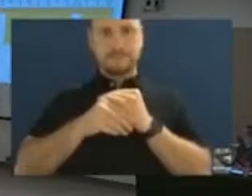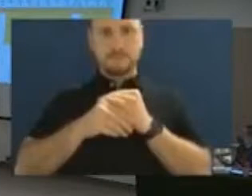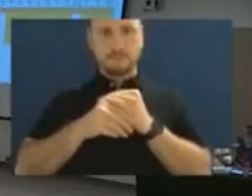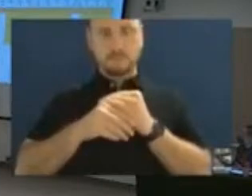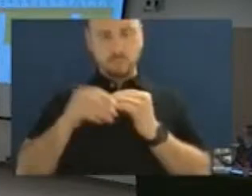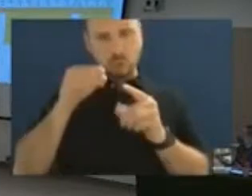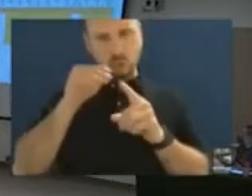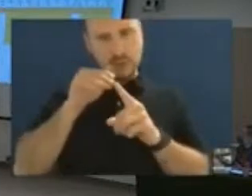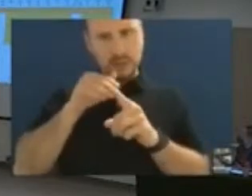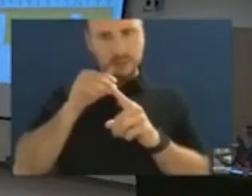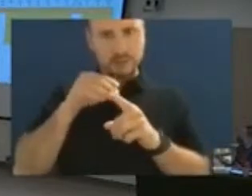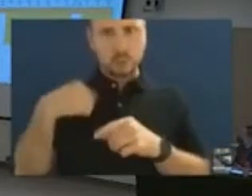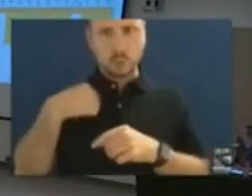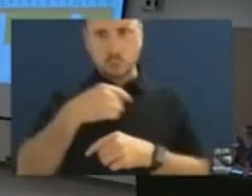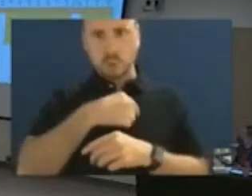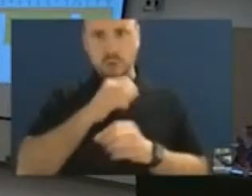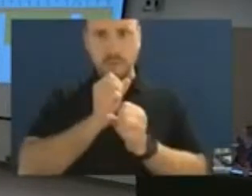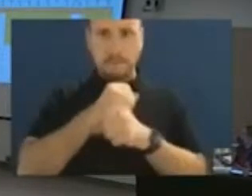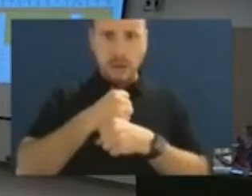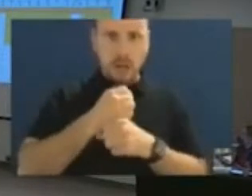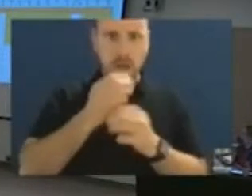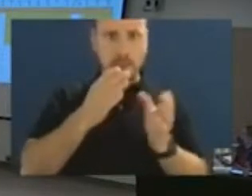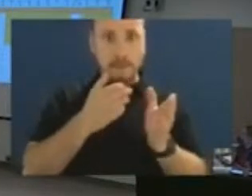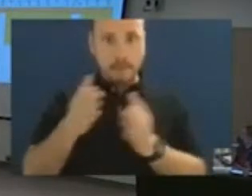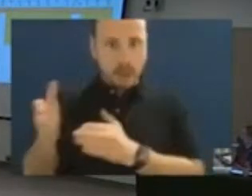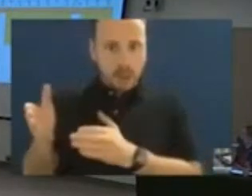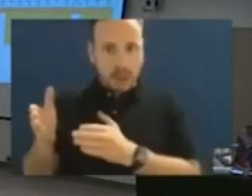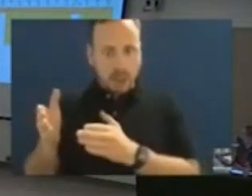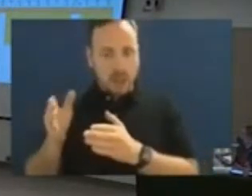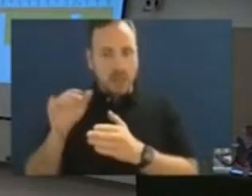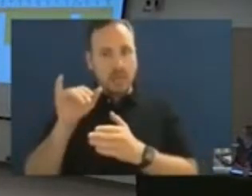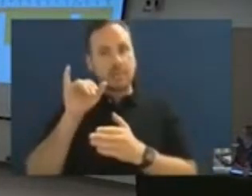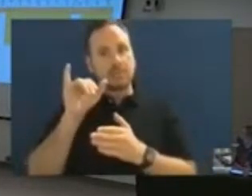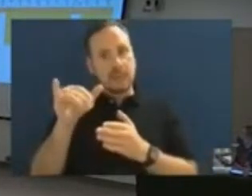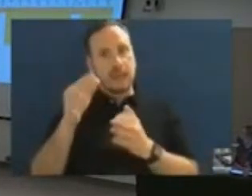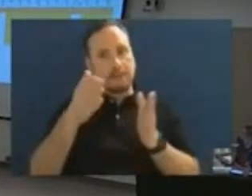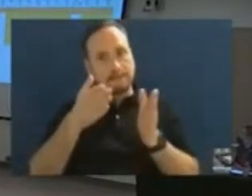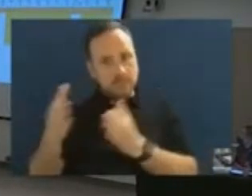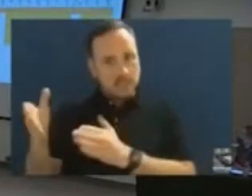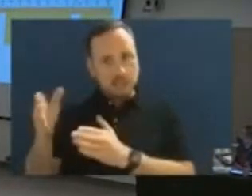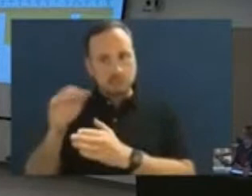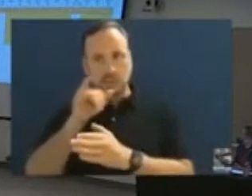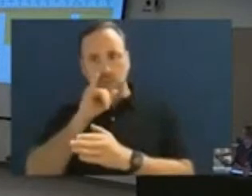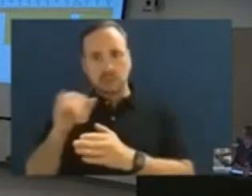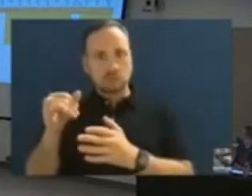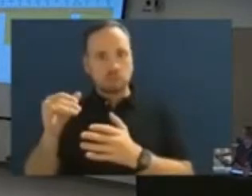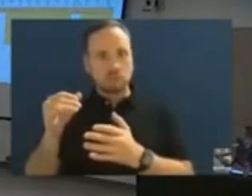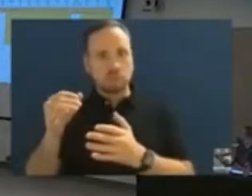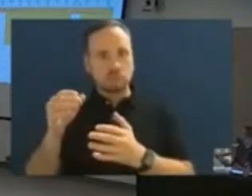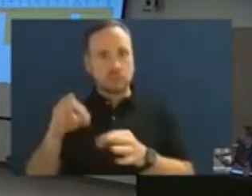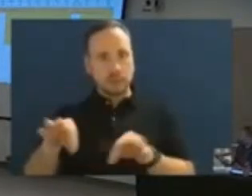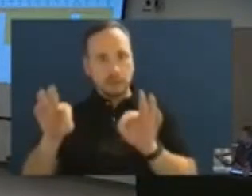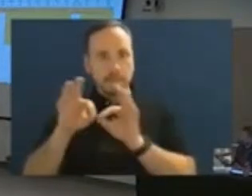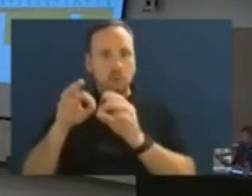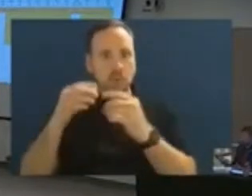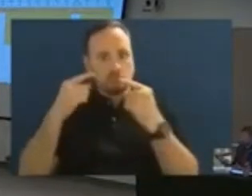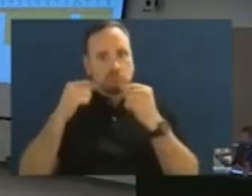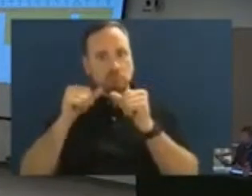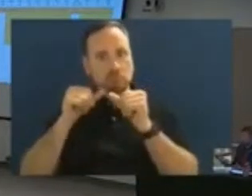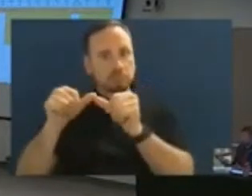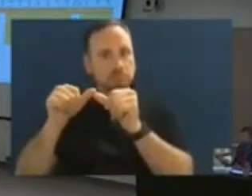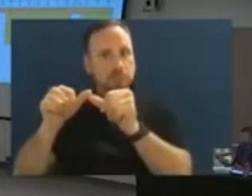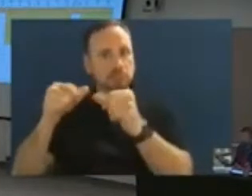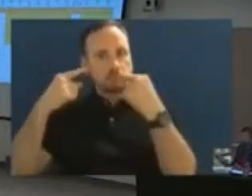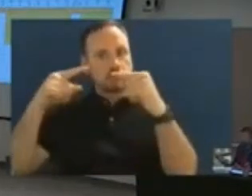plan, that plan, it's the continued success of that plan depends upon